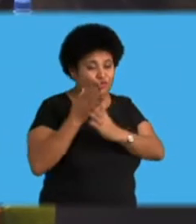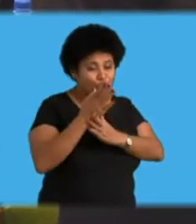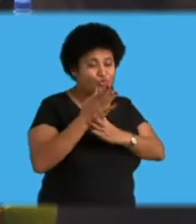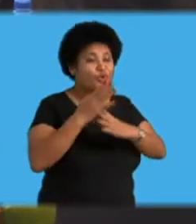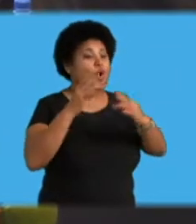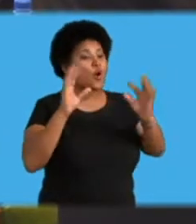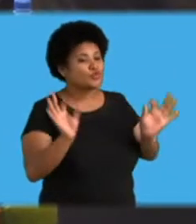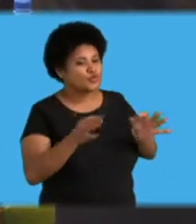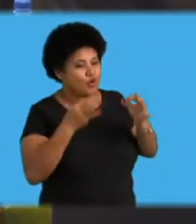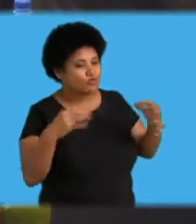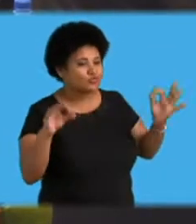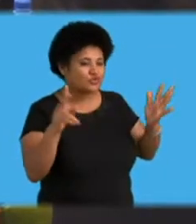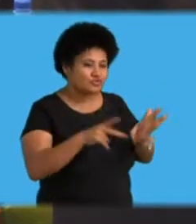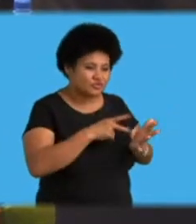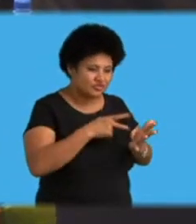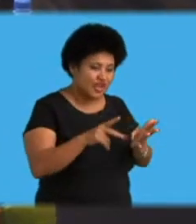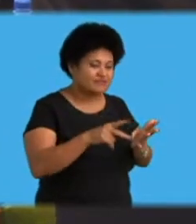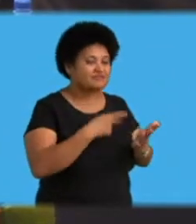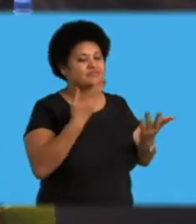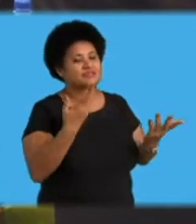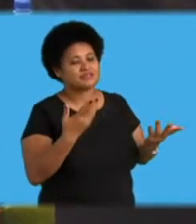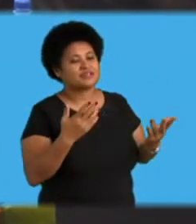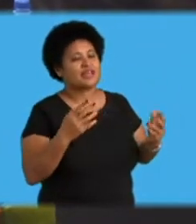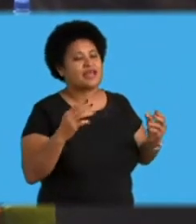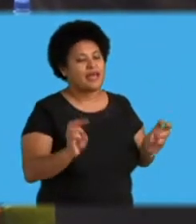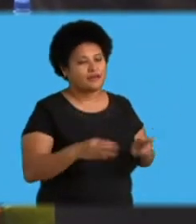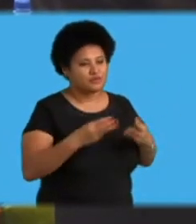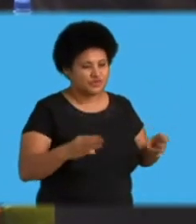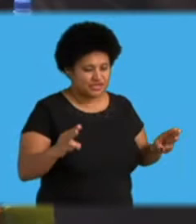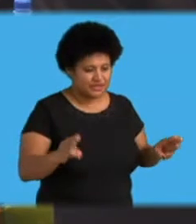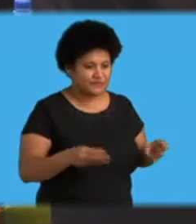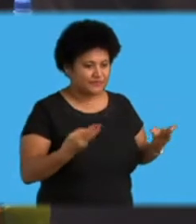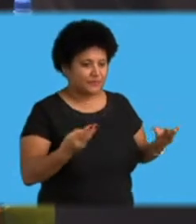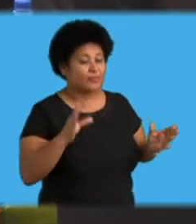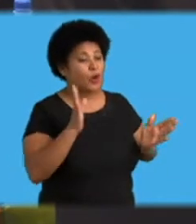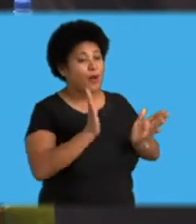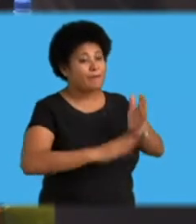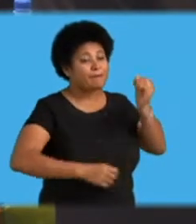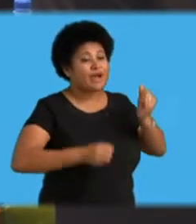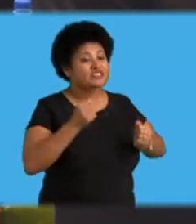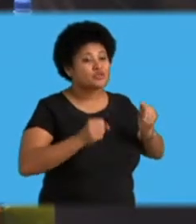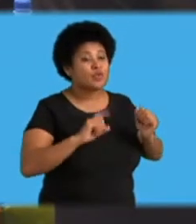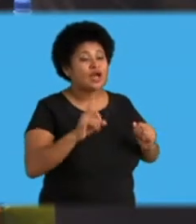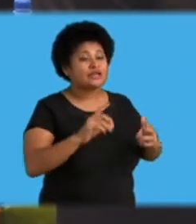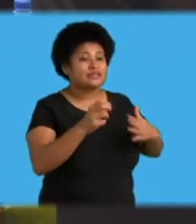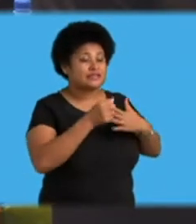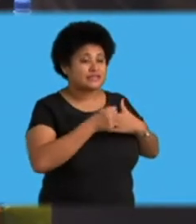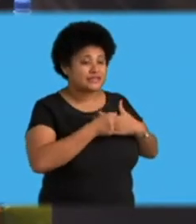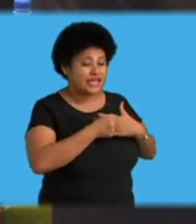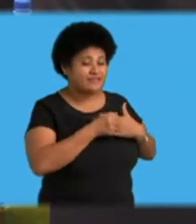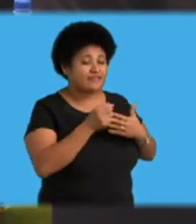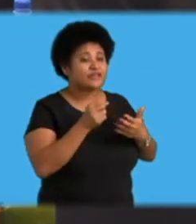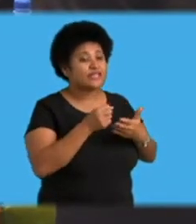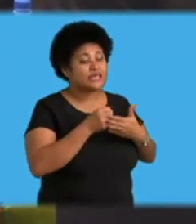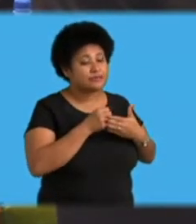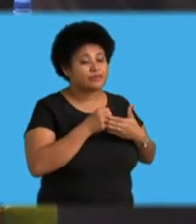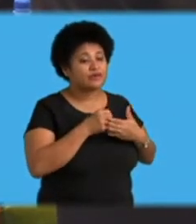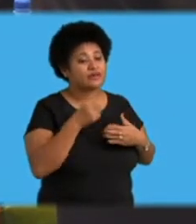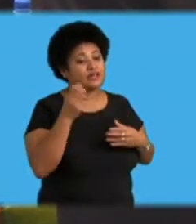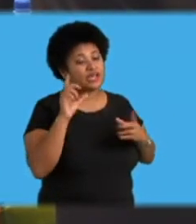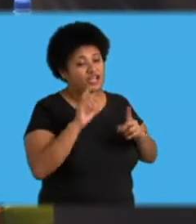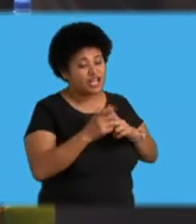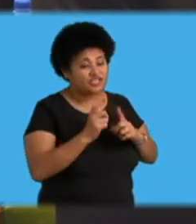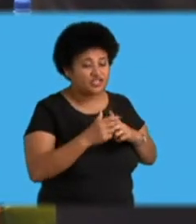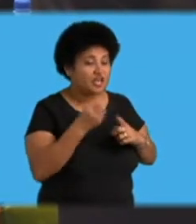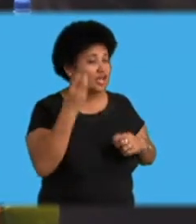and music. March, the theme was safeguarding culture and heritage, women as bearers